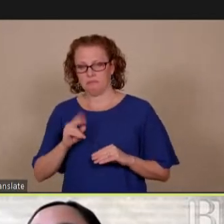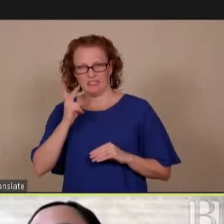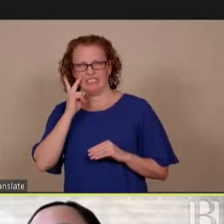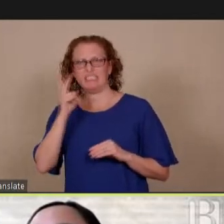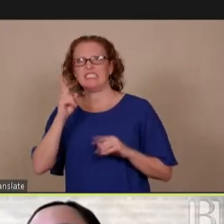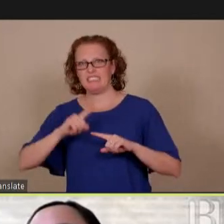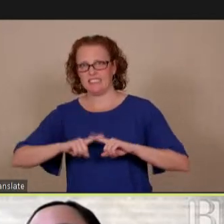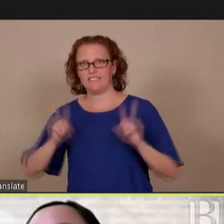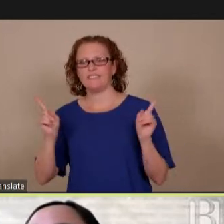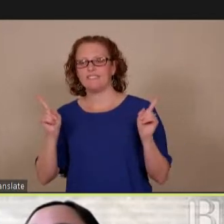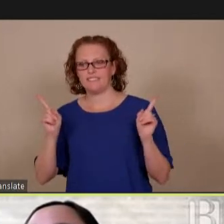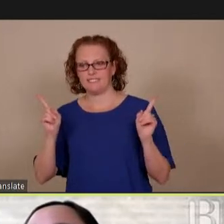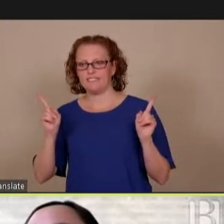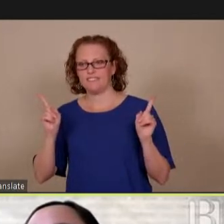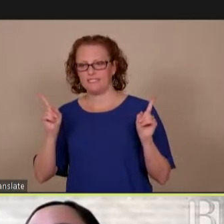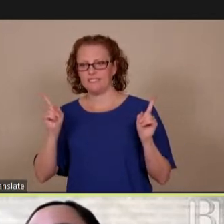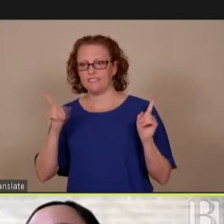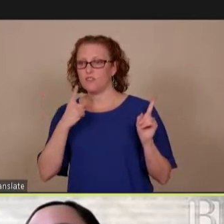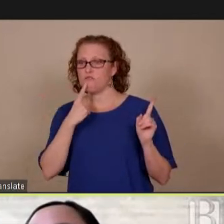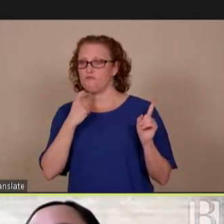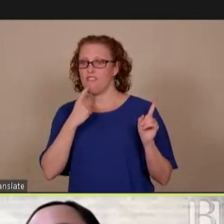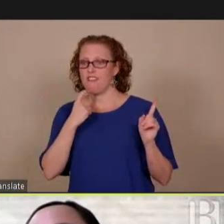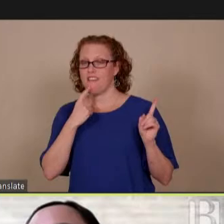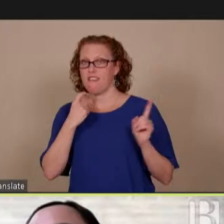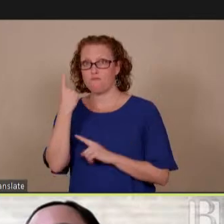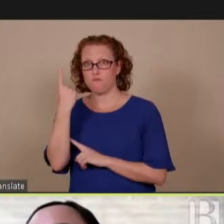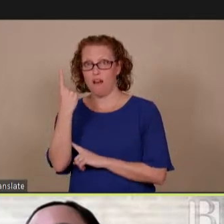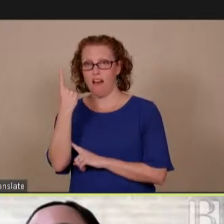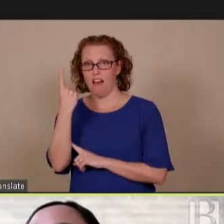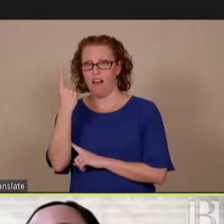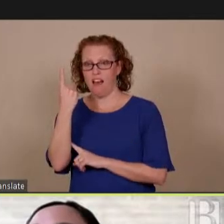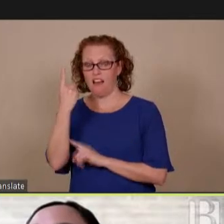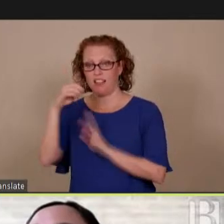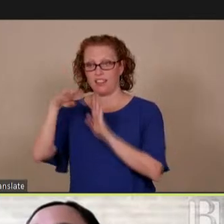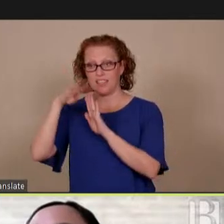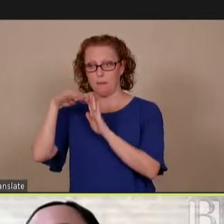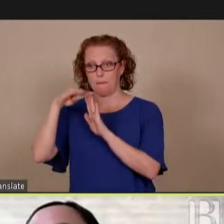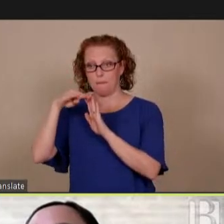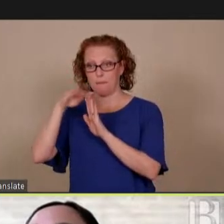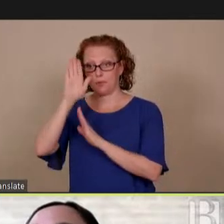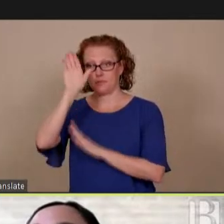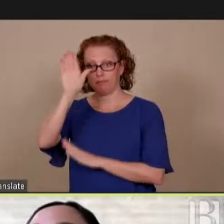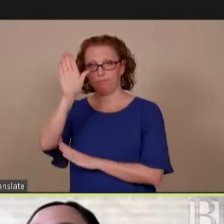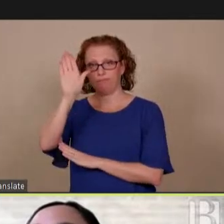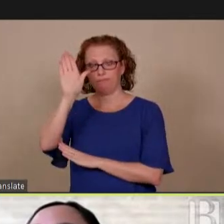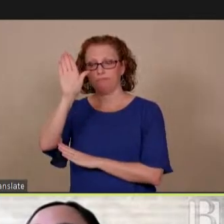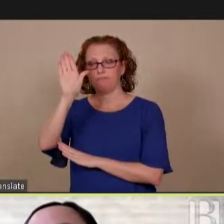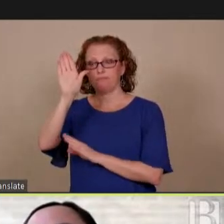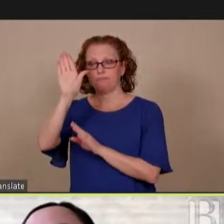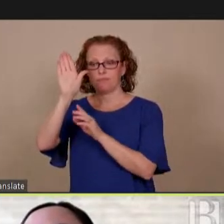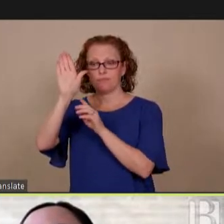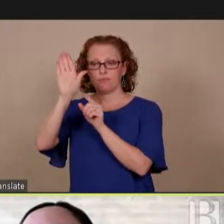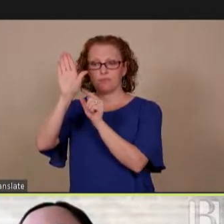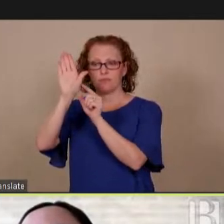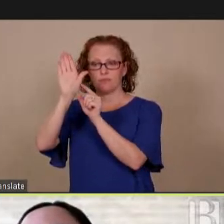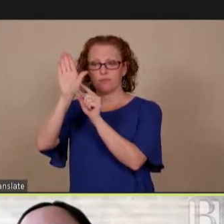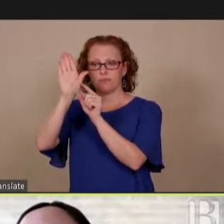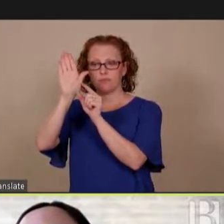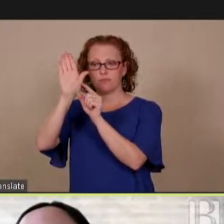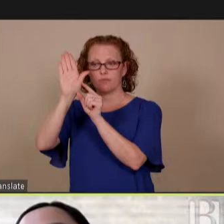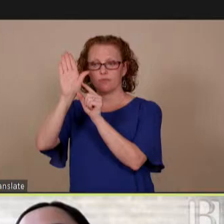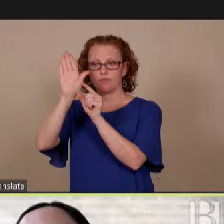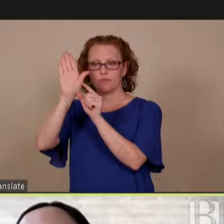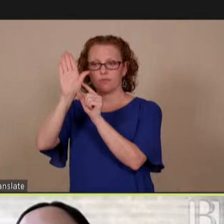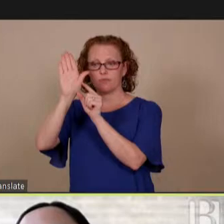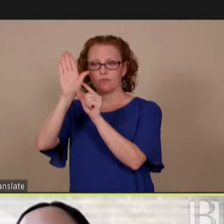District 1 has shifted a bit where some of that portion of the population has grown into